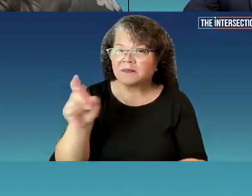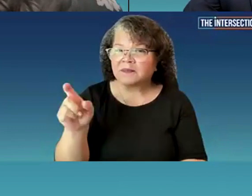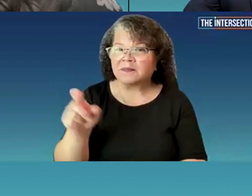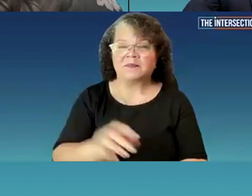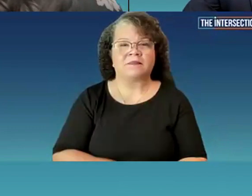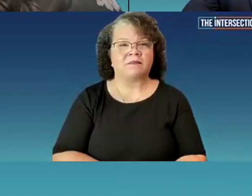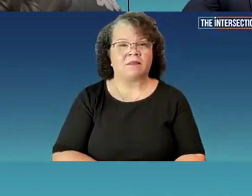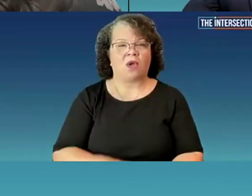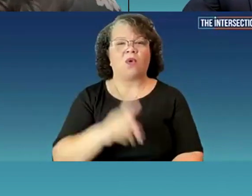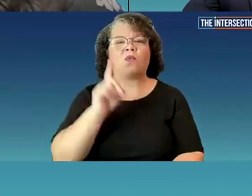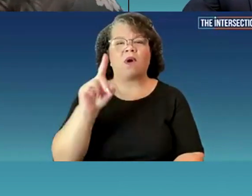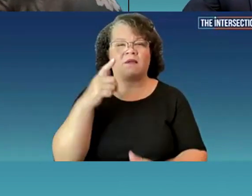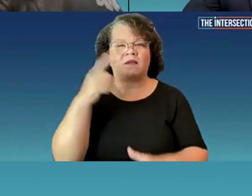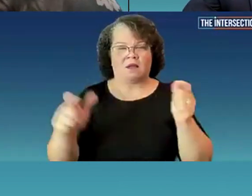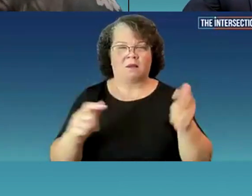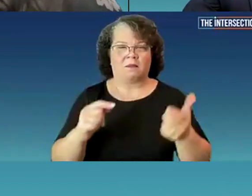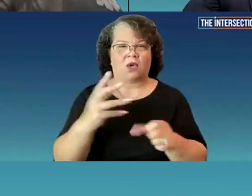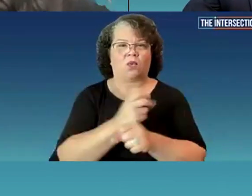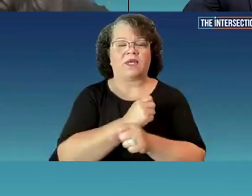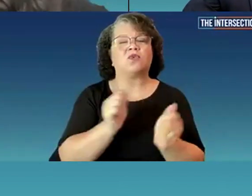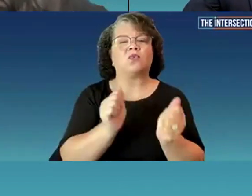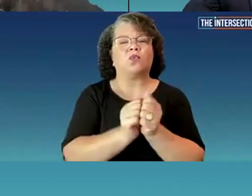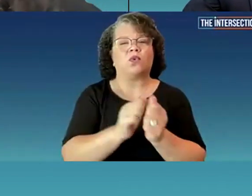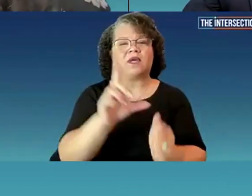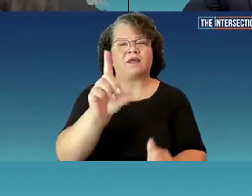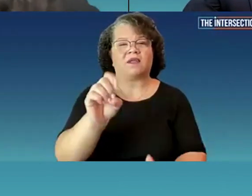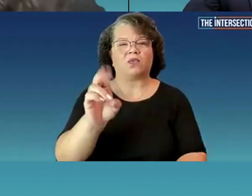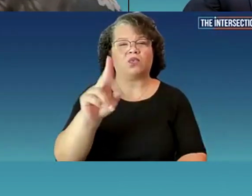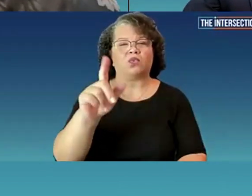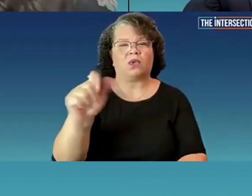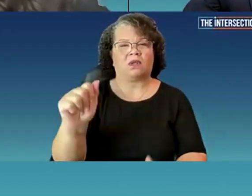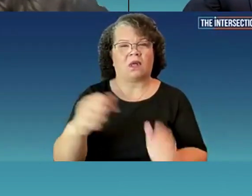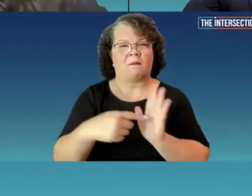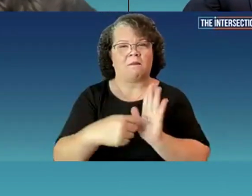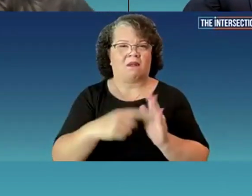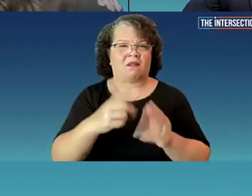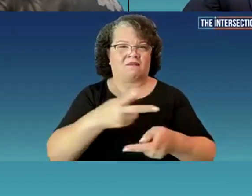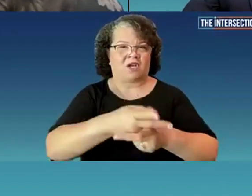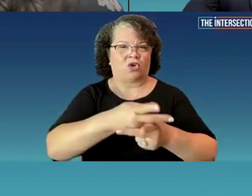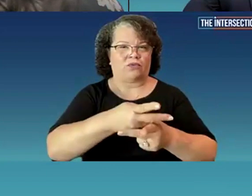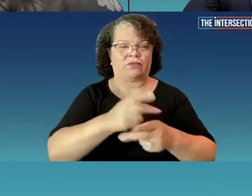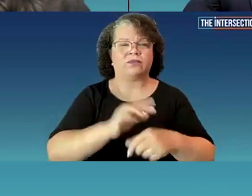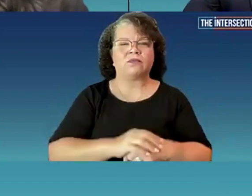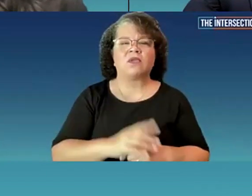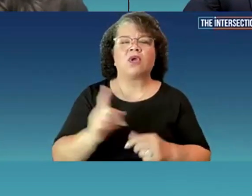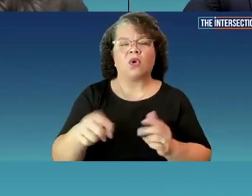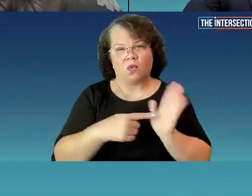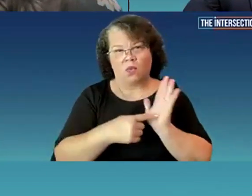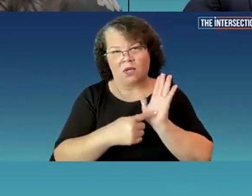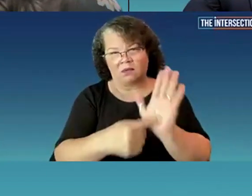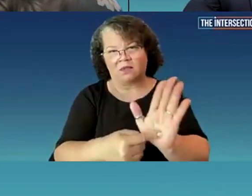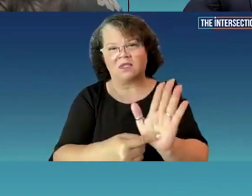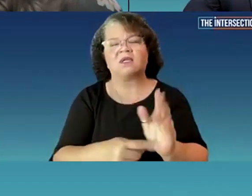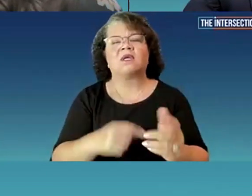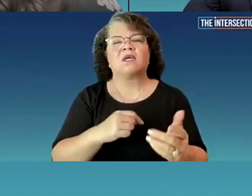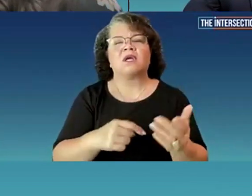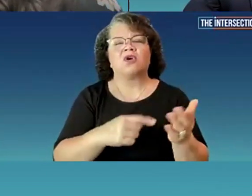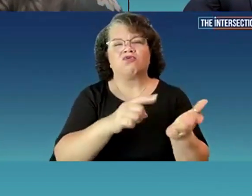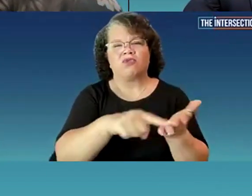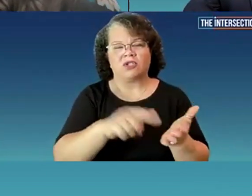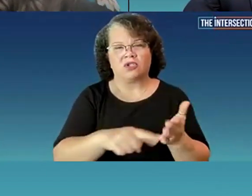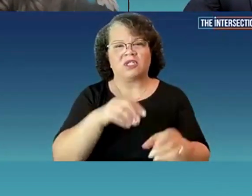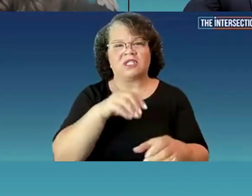when I look at our platform is with our doula model of care. We presented some research at ACOG a couple of years ago that